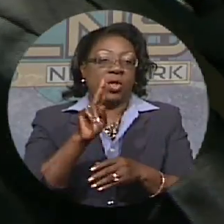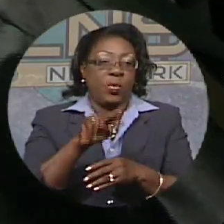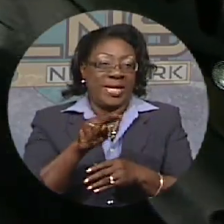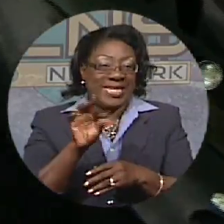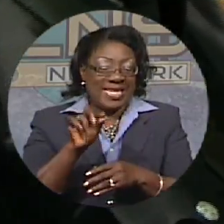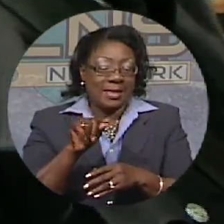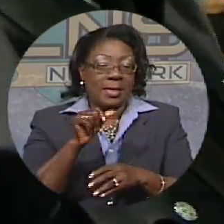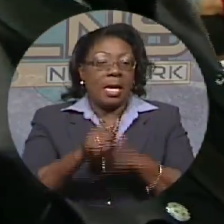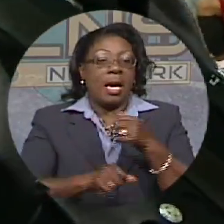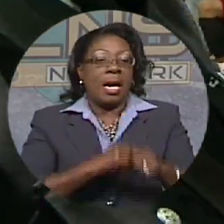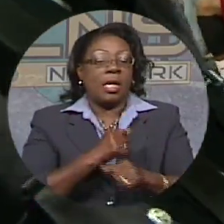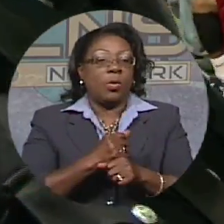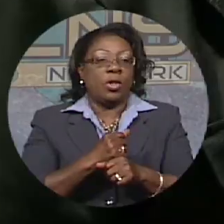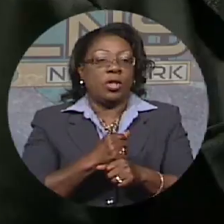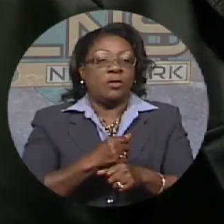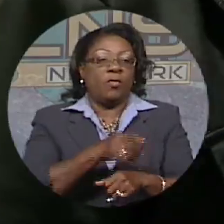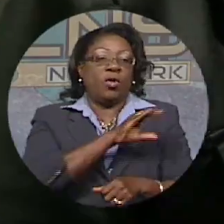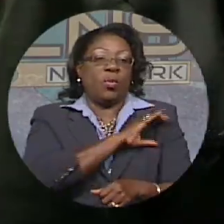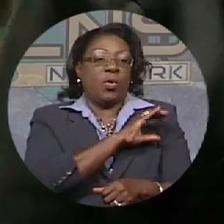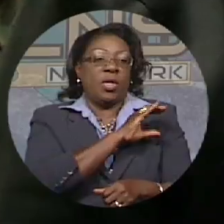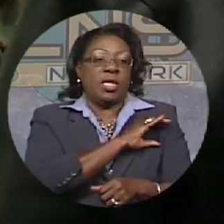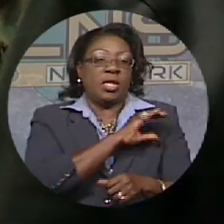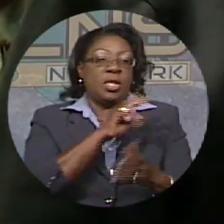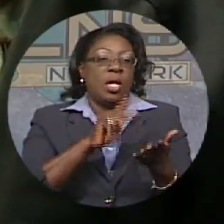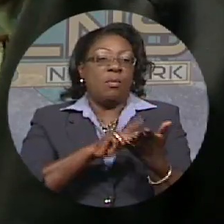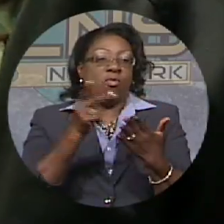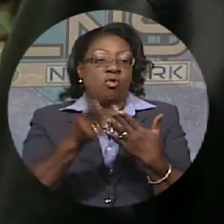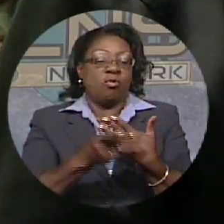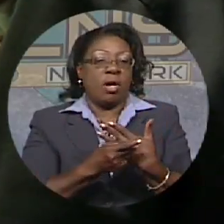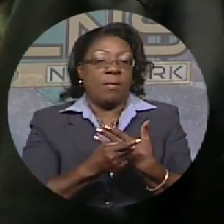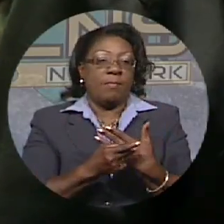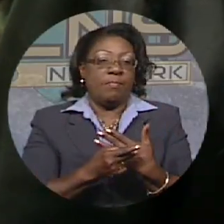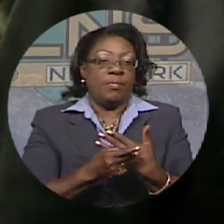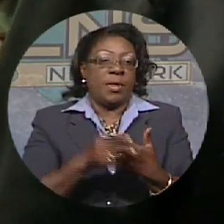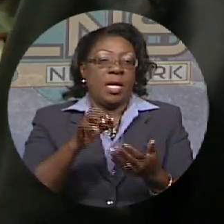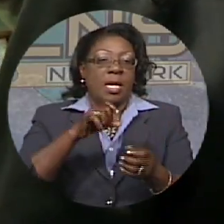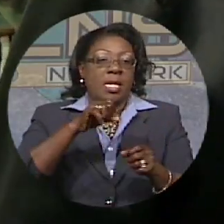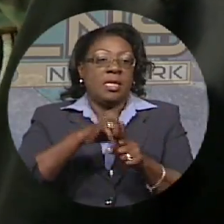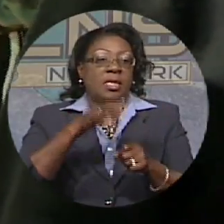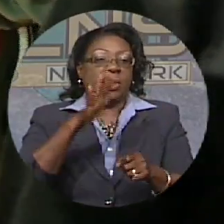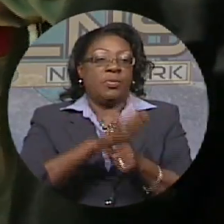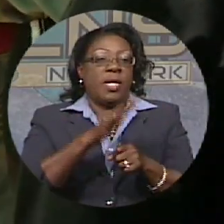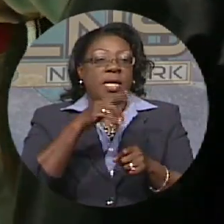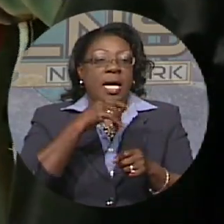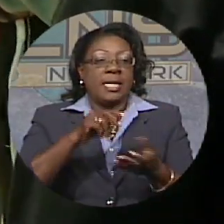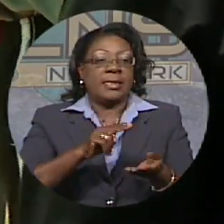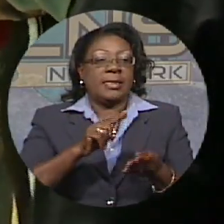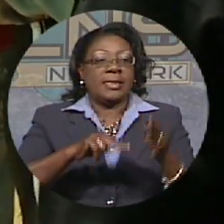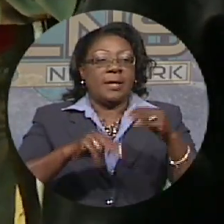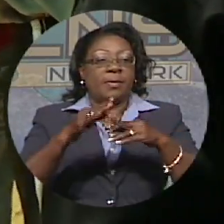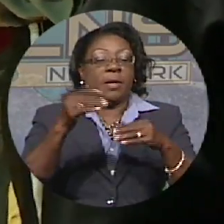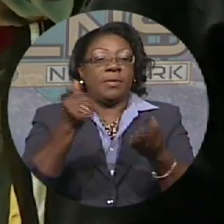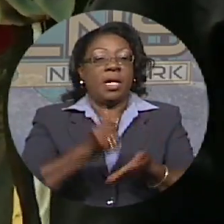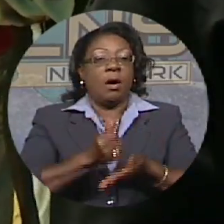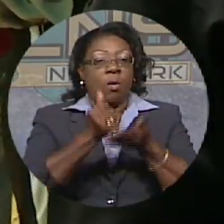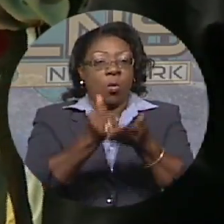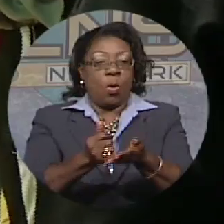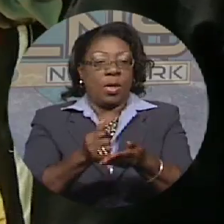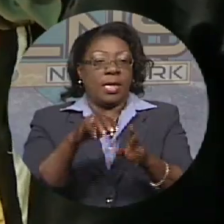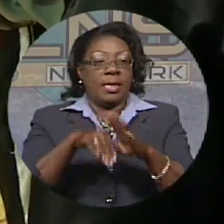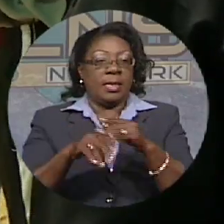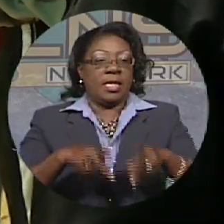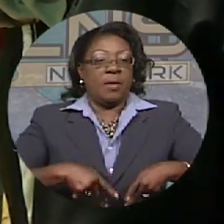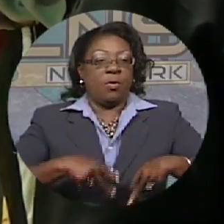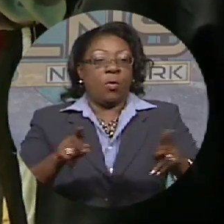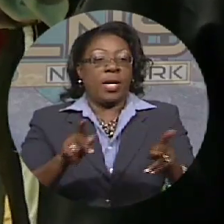Police Force. This is the summer youth program. This year, Sprite has stepped up their awards in that they've